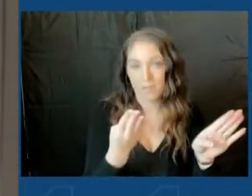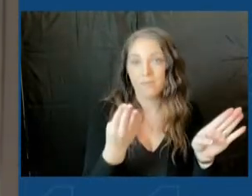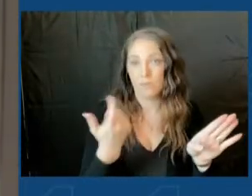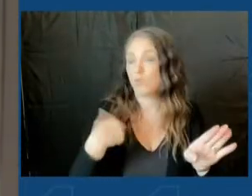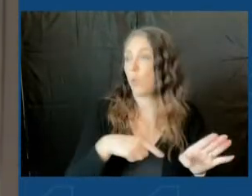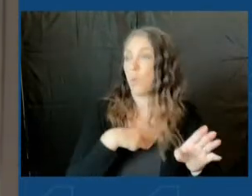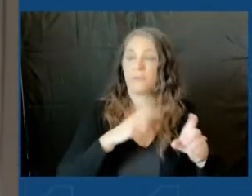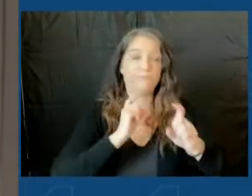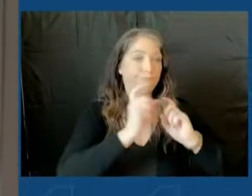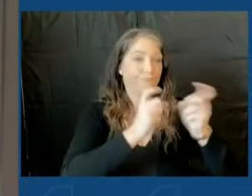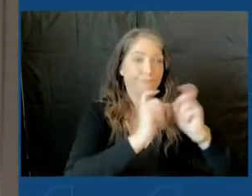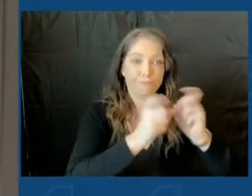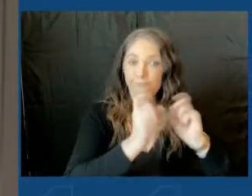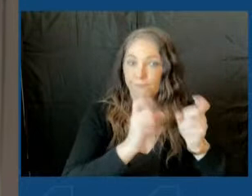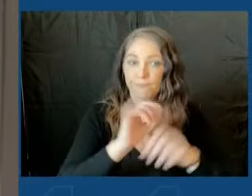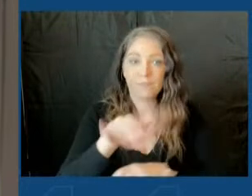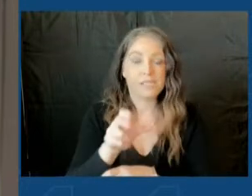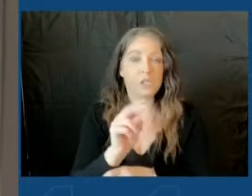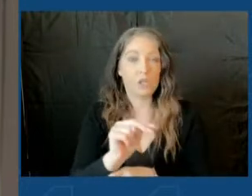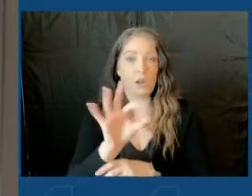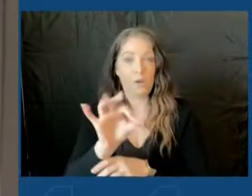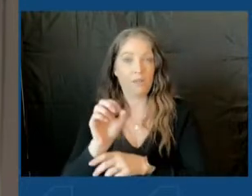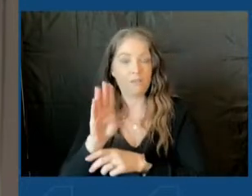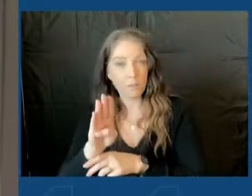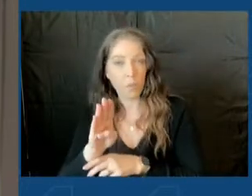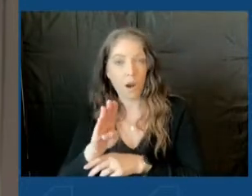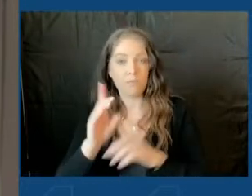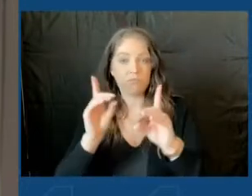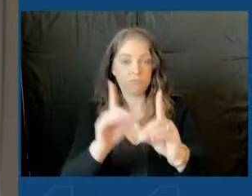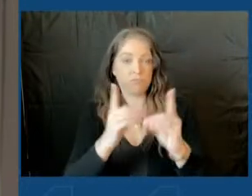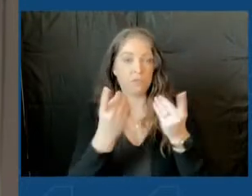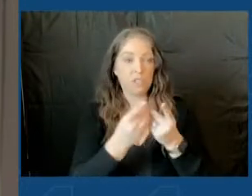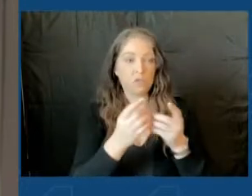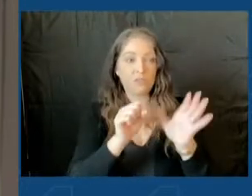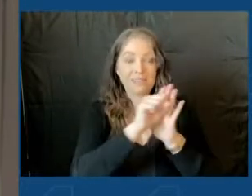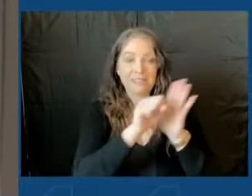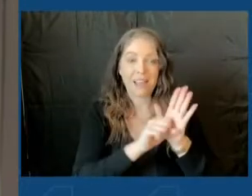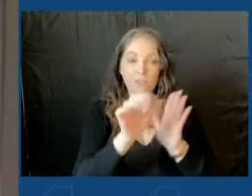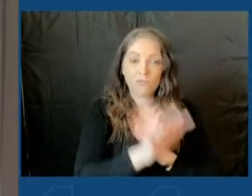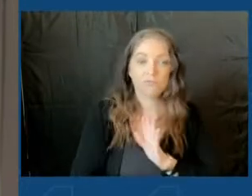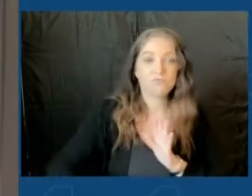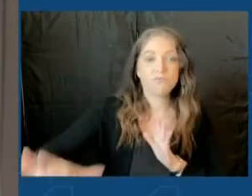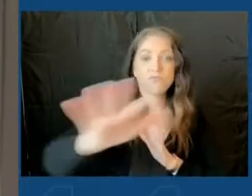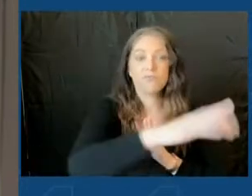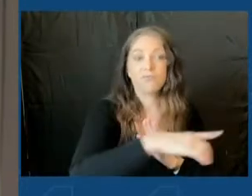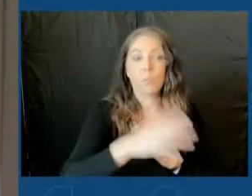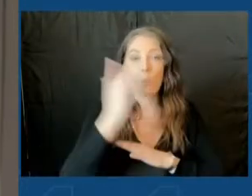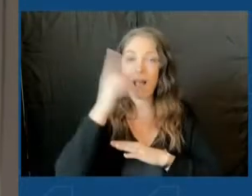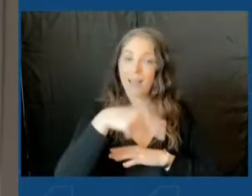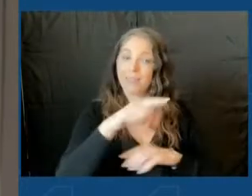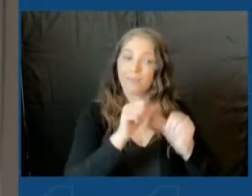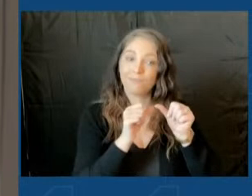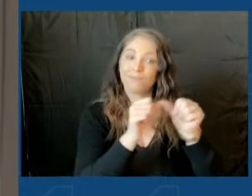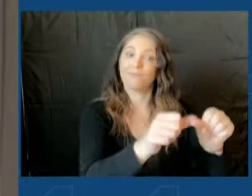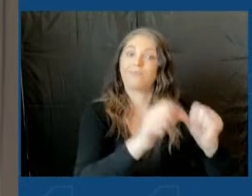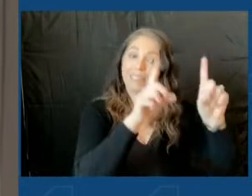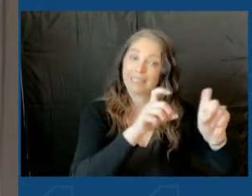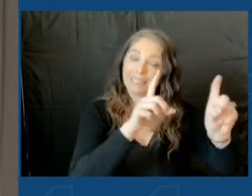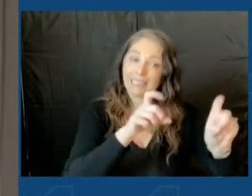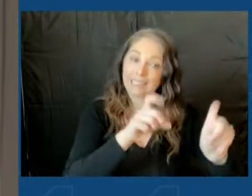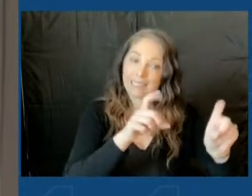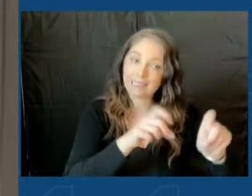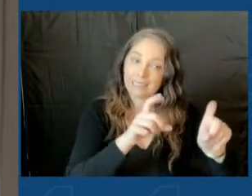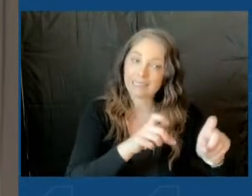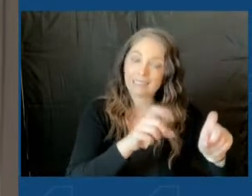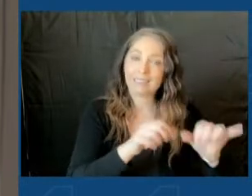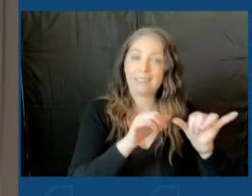and February, districts across the state so they could do tests to stay in schools, as well as in our nursing home